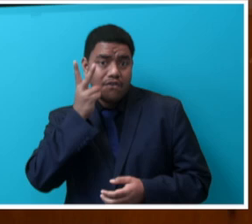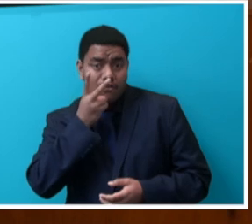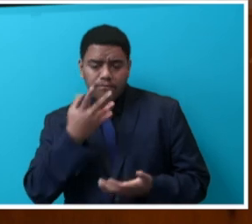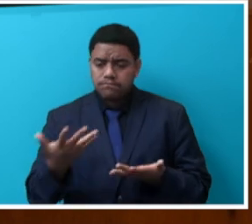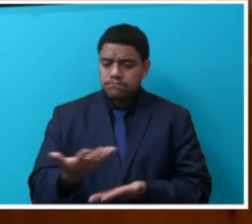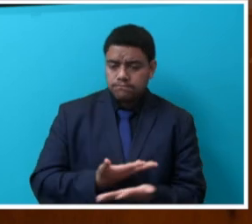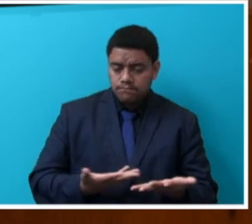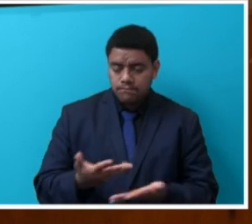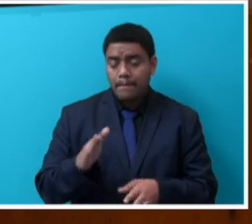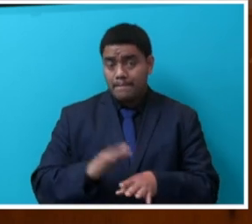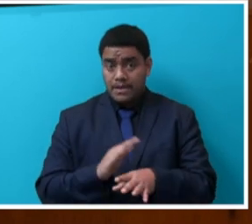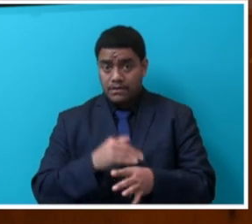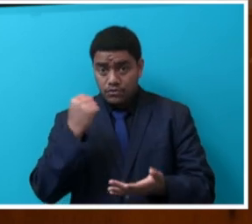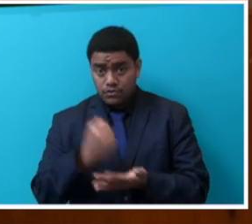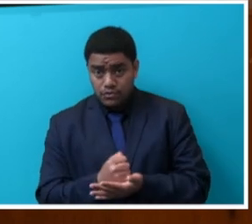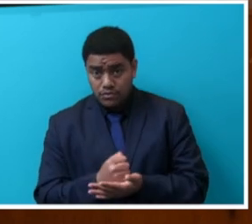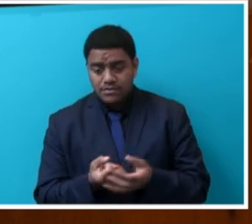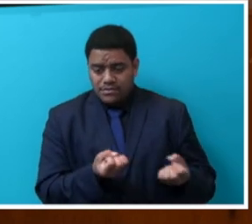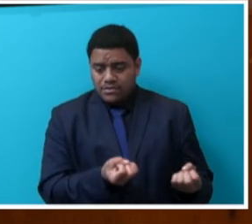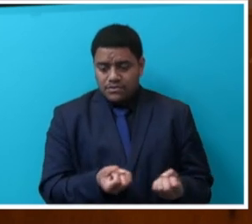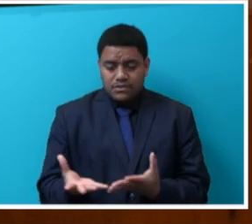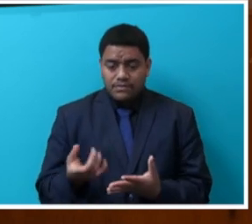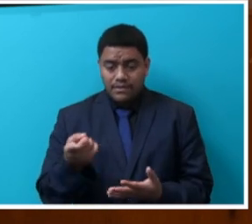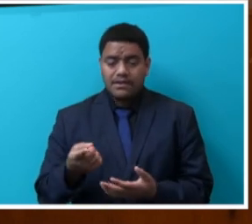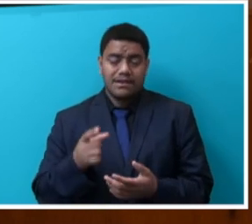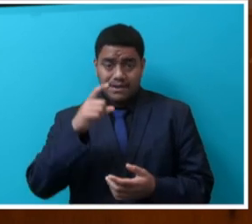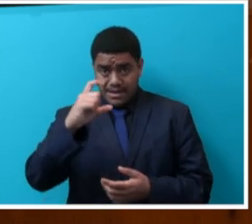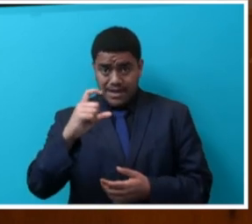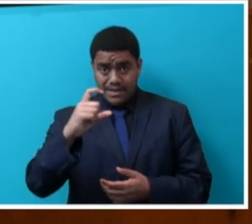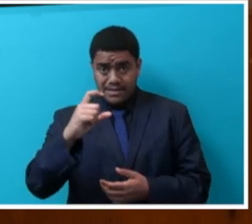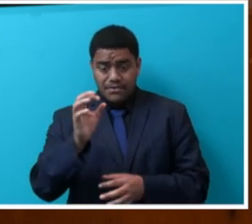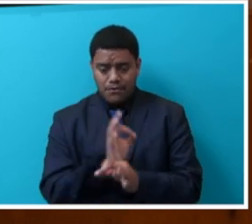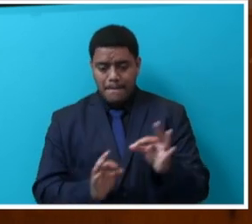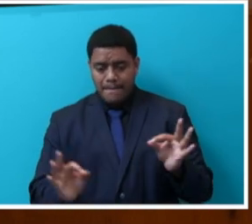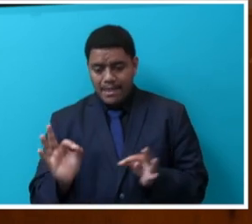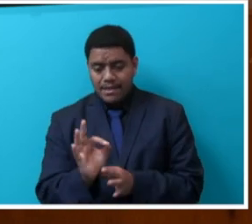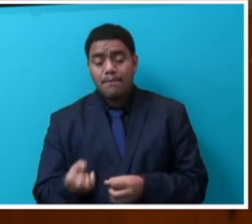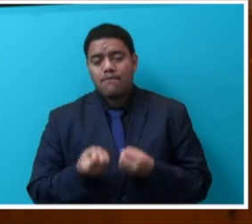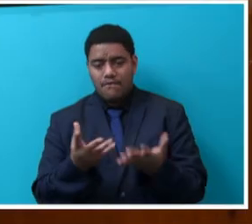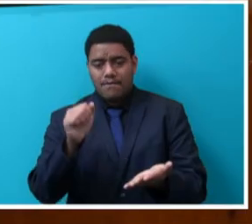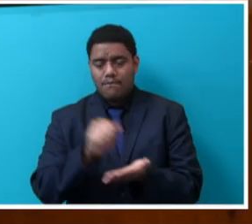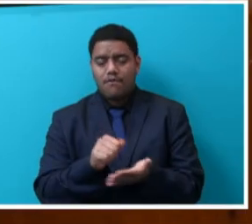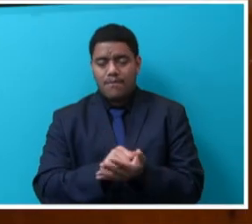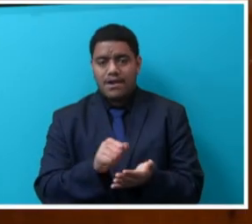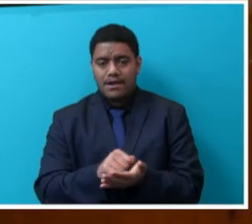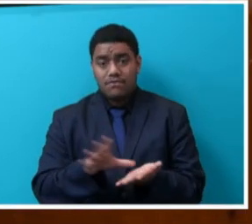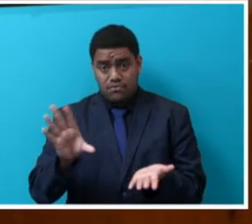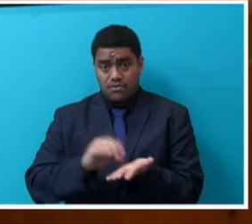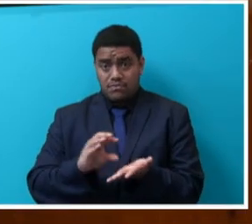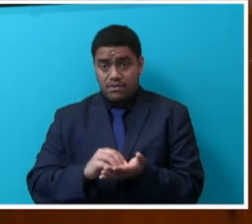enable transfers for legitimate card replacements, provided that proper documentation is